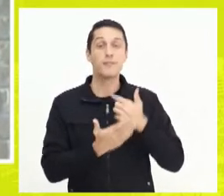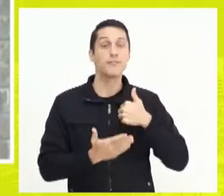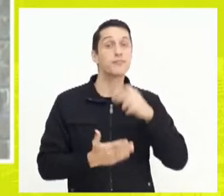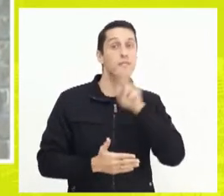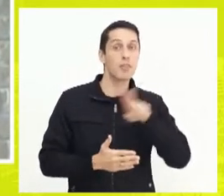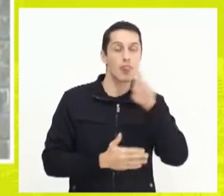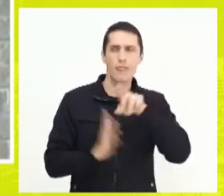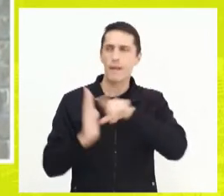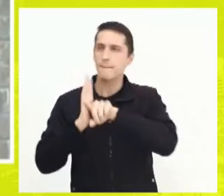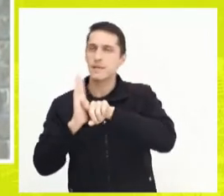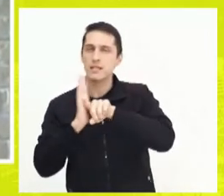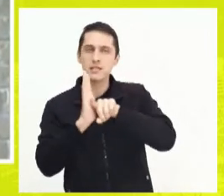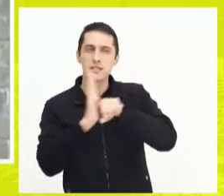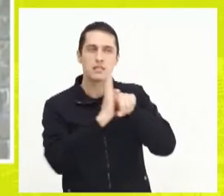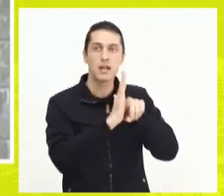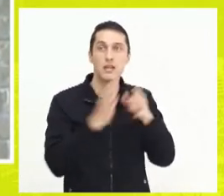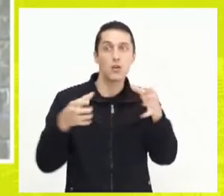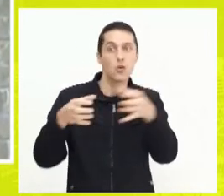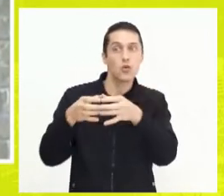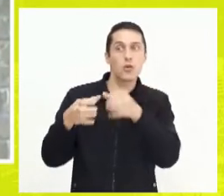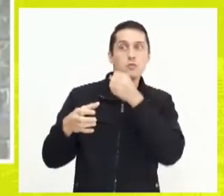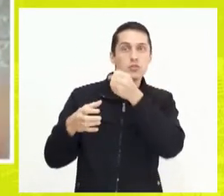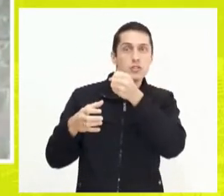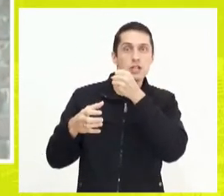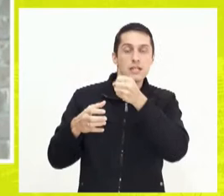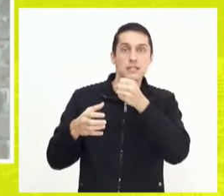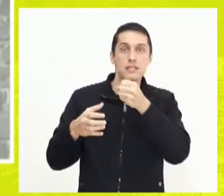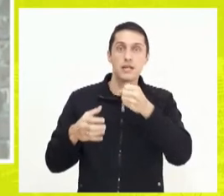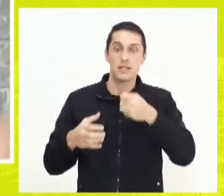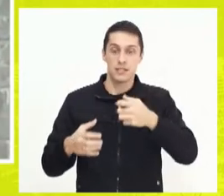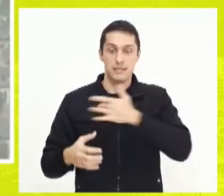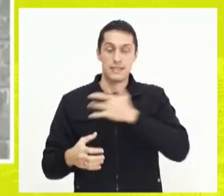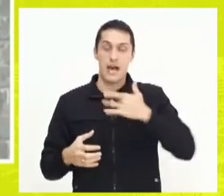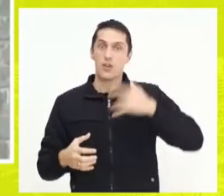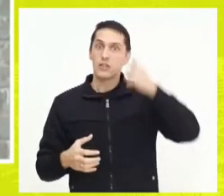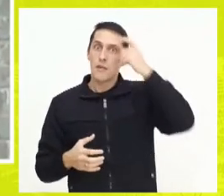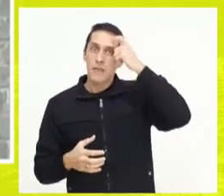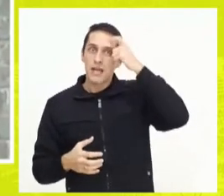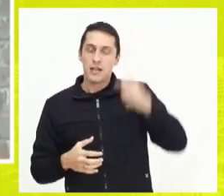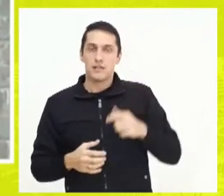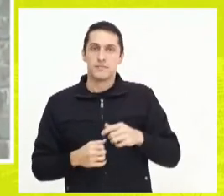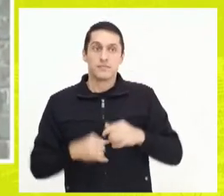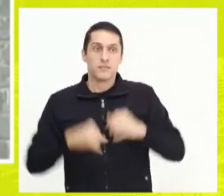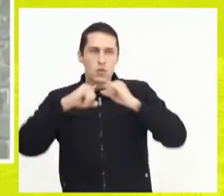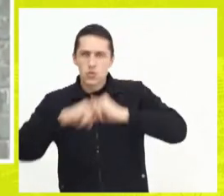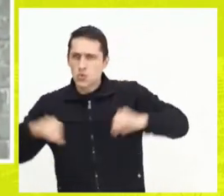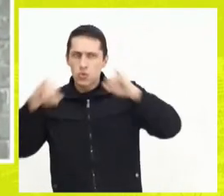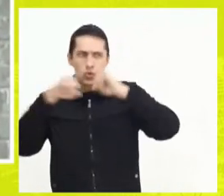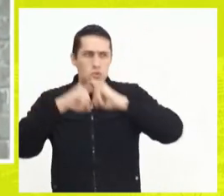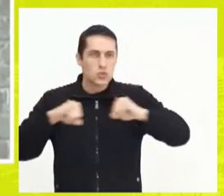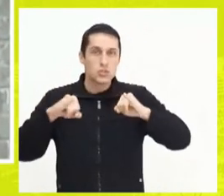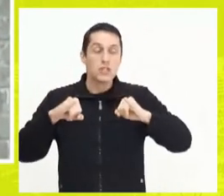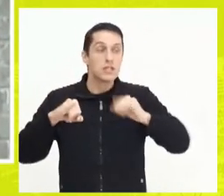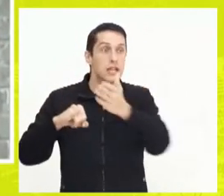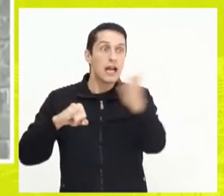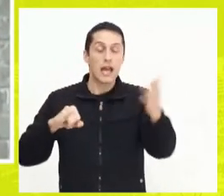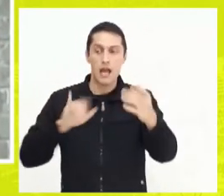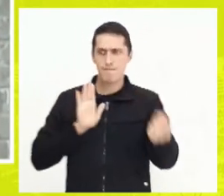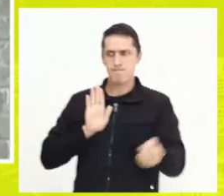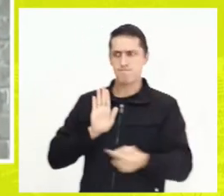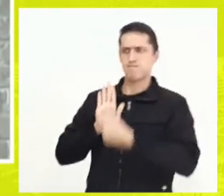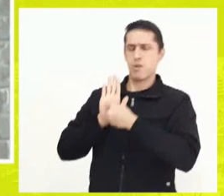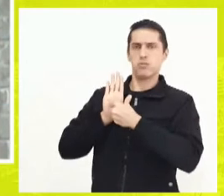i researched mental health throughout the world the impact that the emotional impact that news generate on